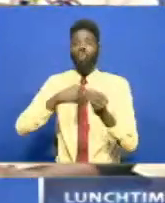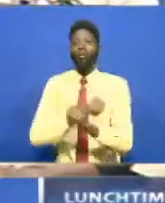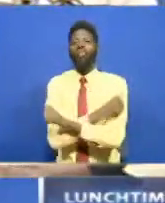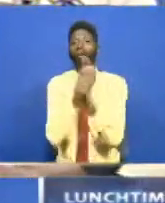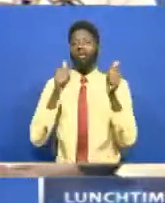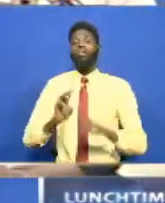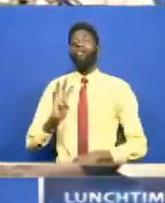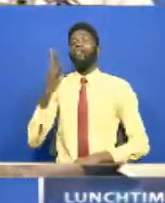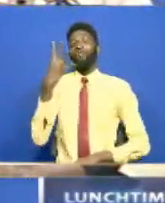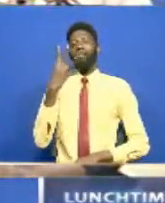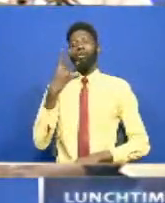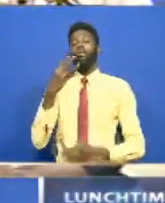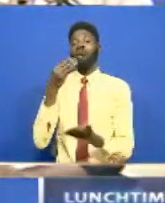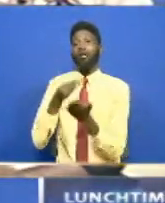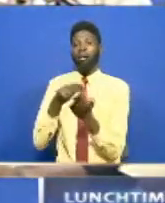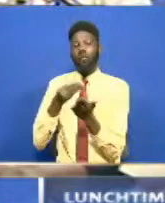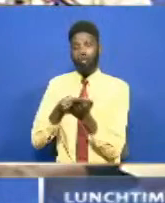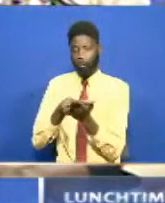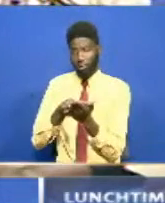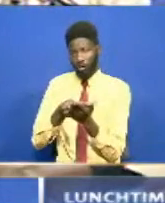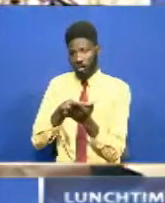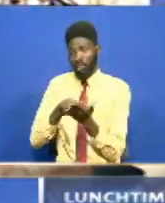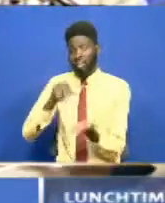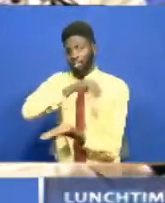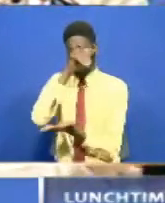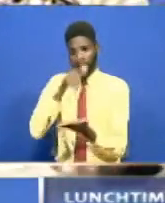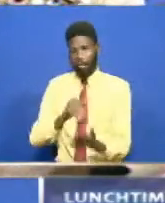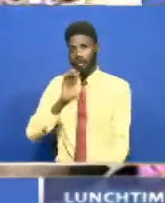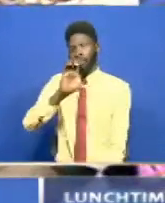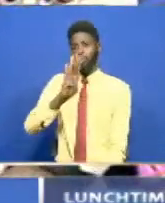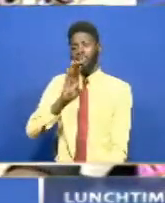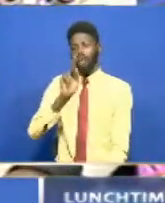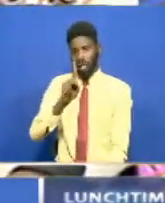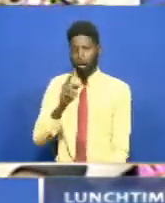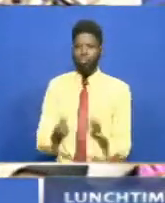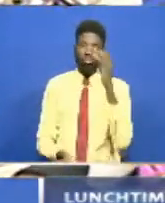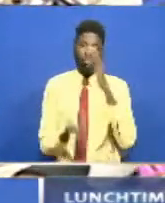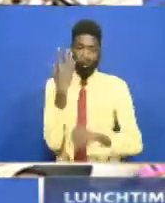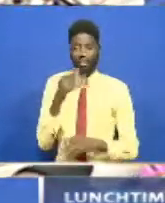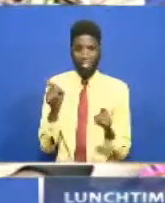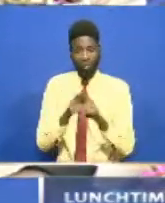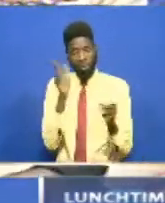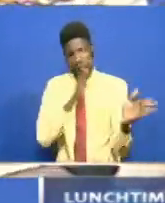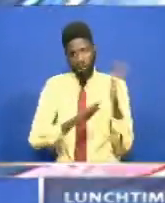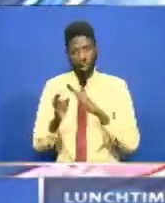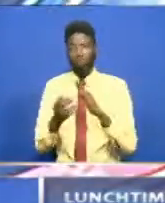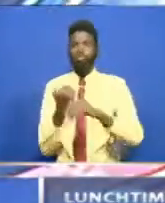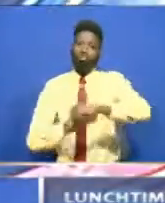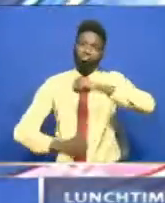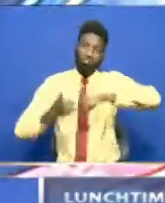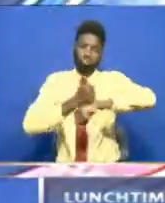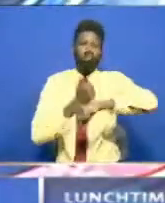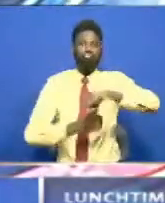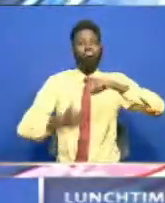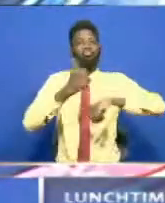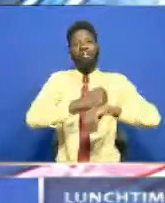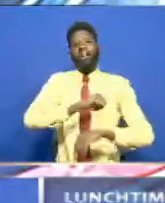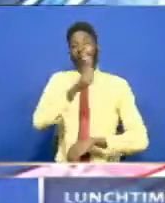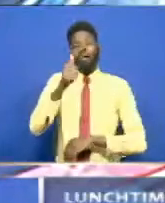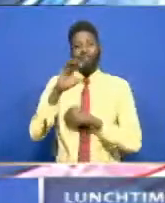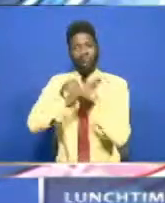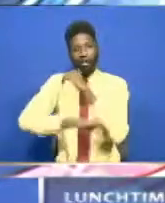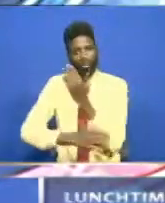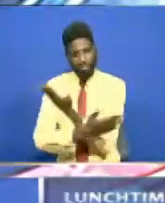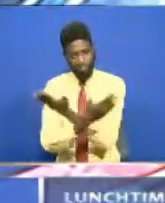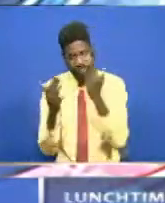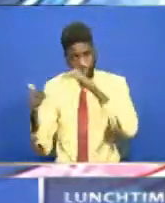has been established by CBK as it embarks on plans to set up other cash centers across the country. Now, we want to cross gears and